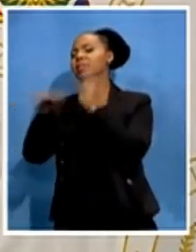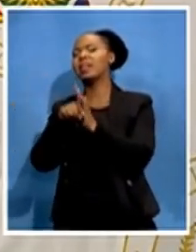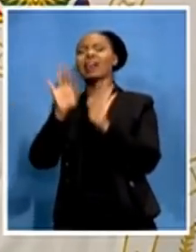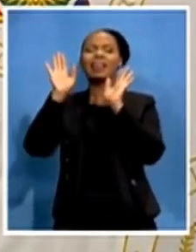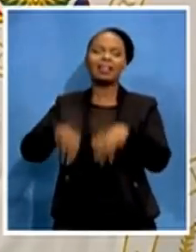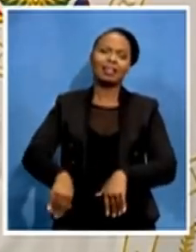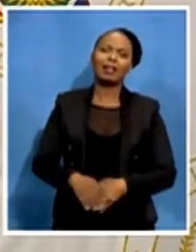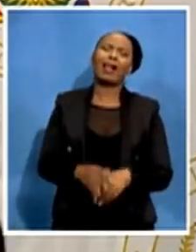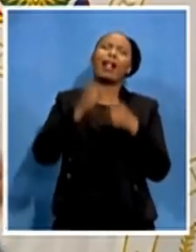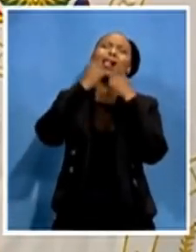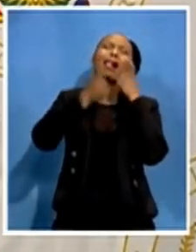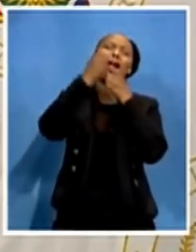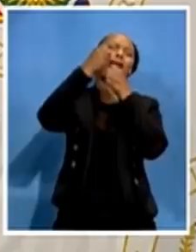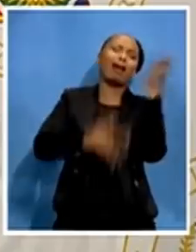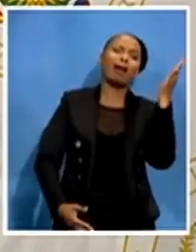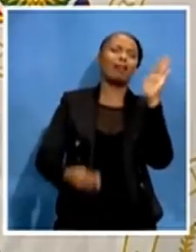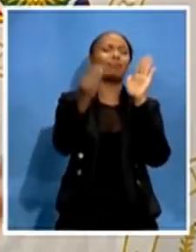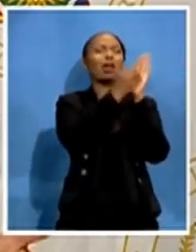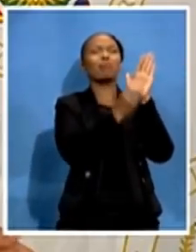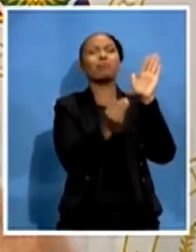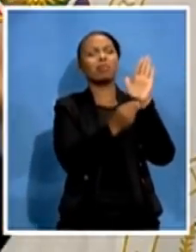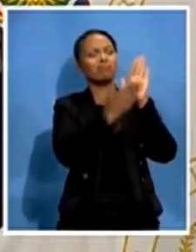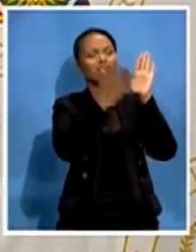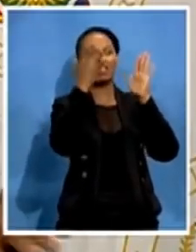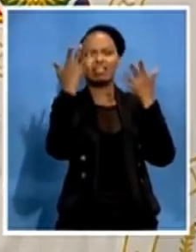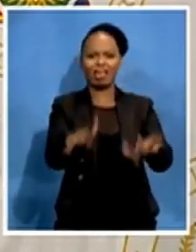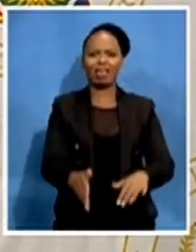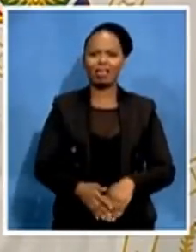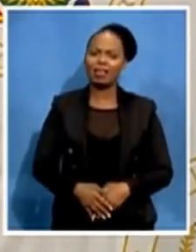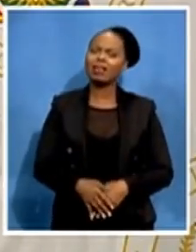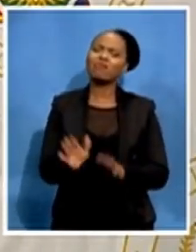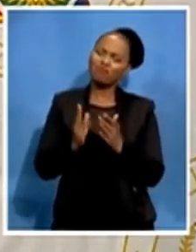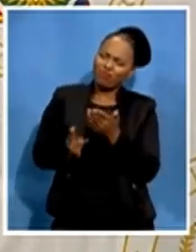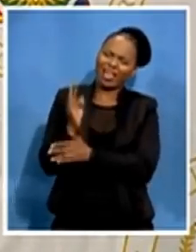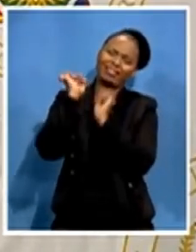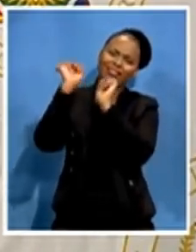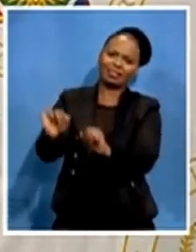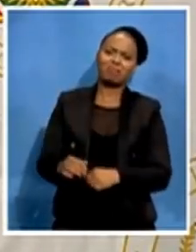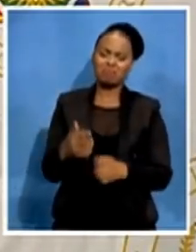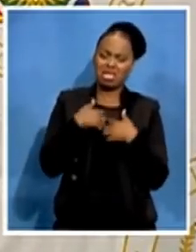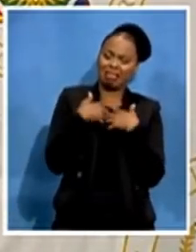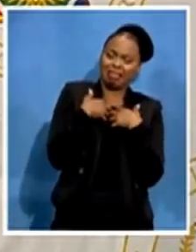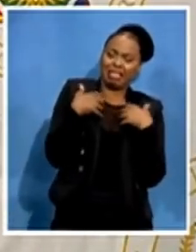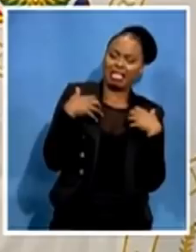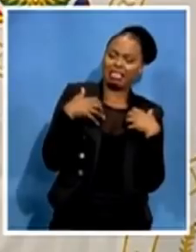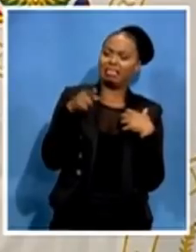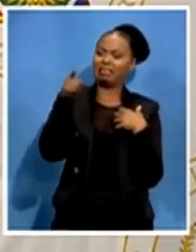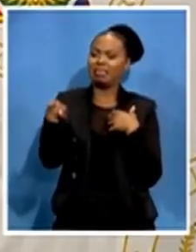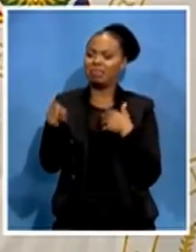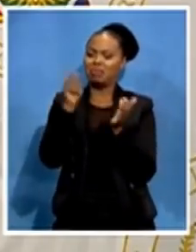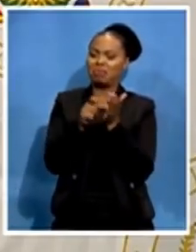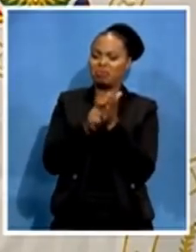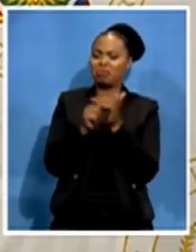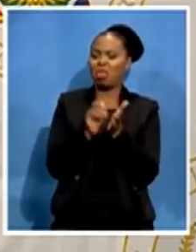right. So I'm not bothered by what they and other people may choose to do about me. But that won't stop me from speaking.